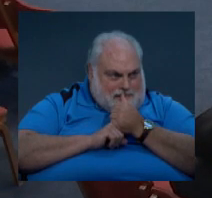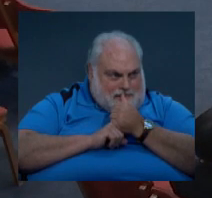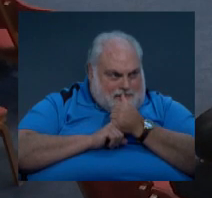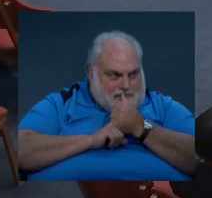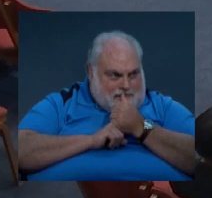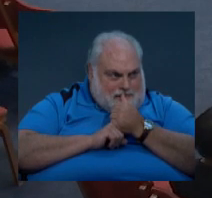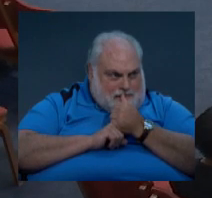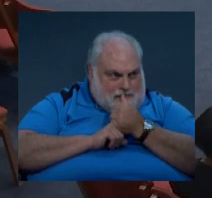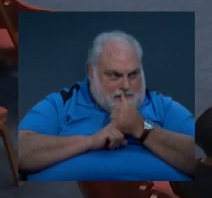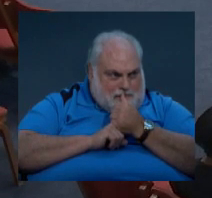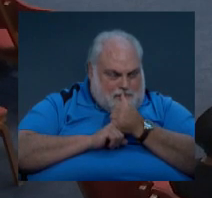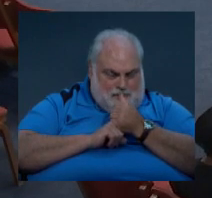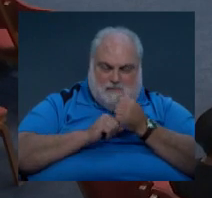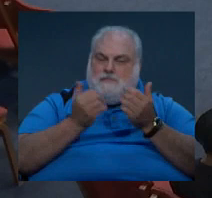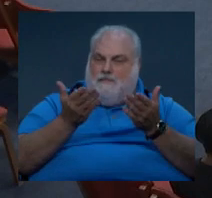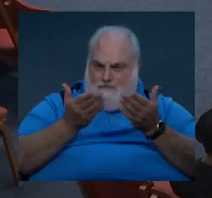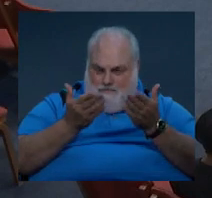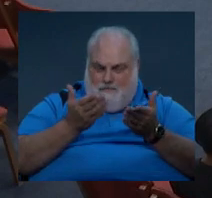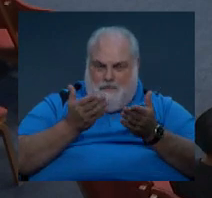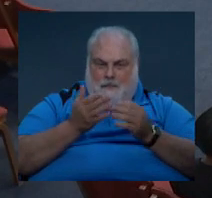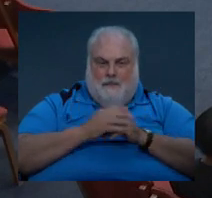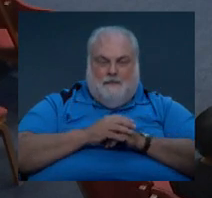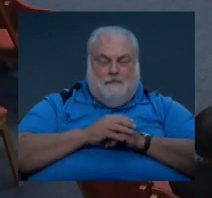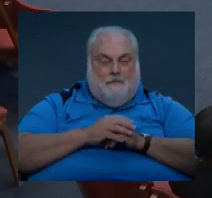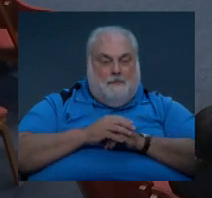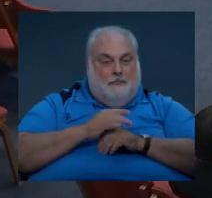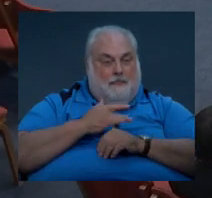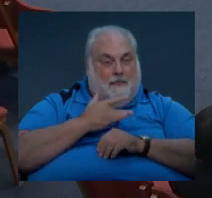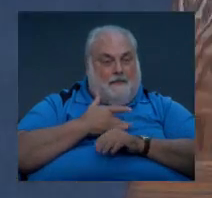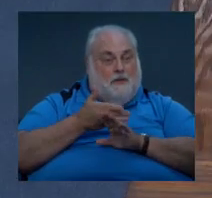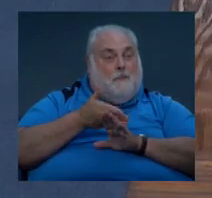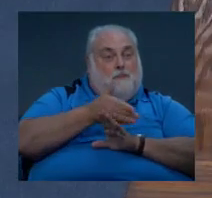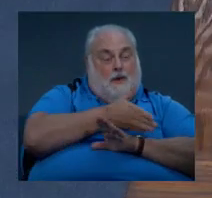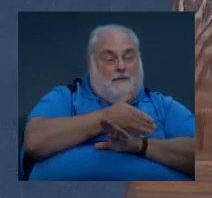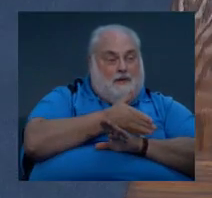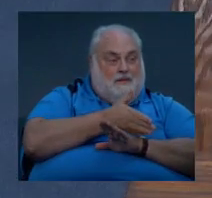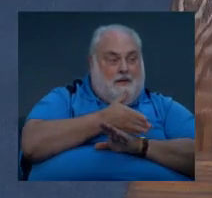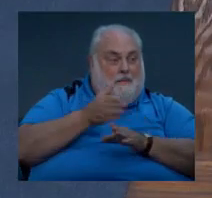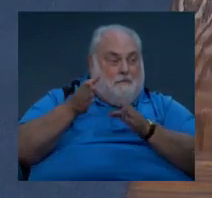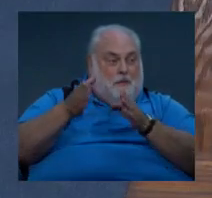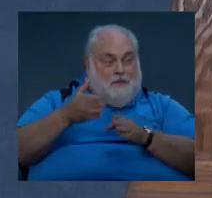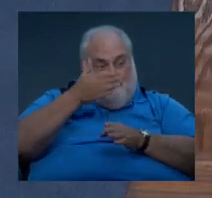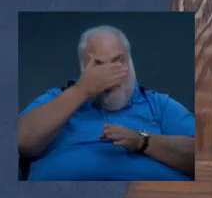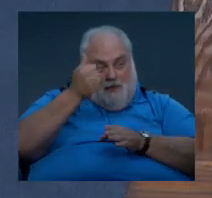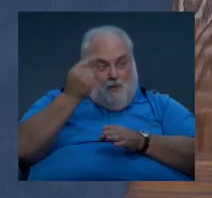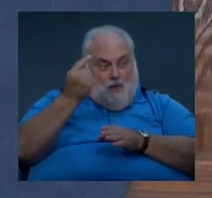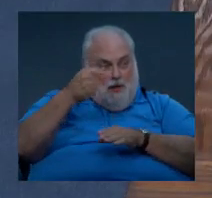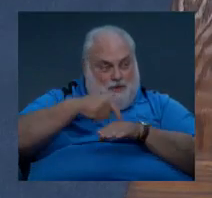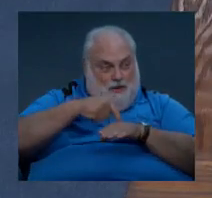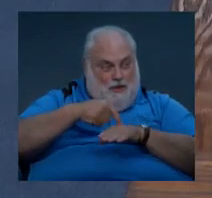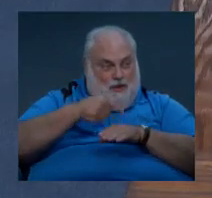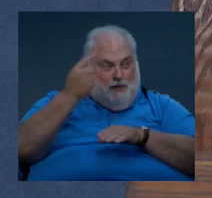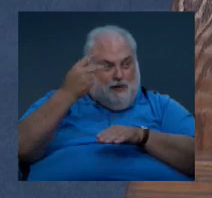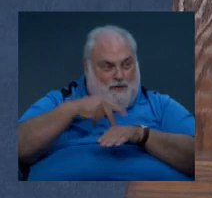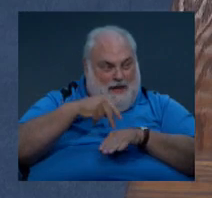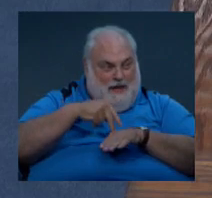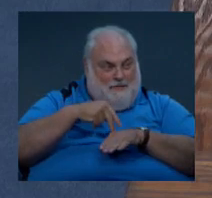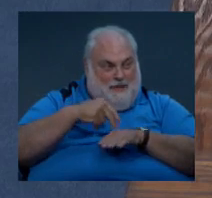here. Ms. Bell, sorry about that. Don't feel badly. The previous mayor forgot me once or twice, too.